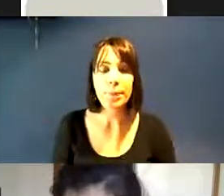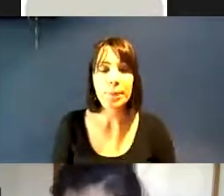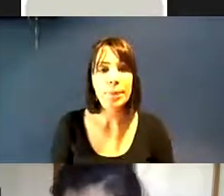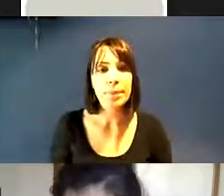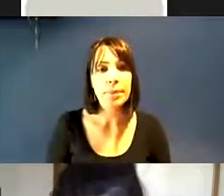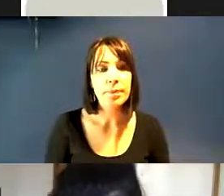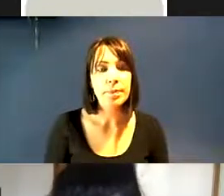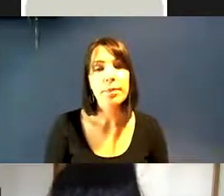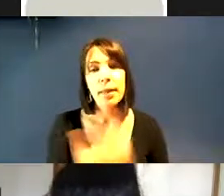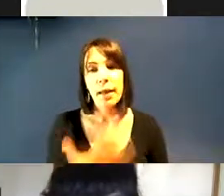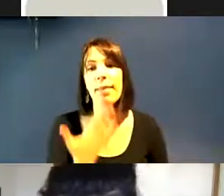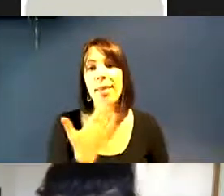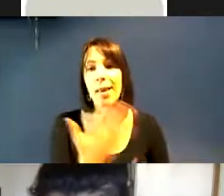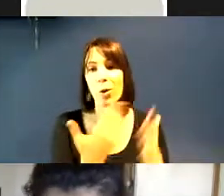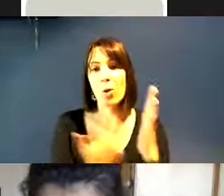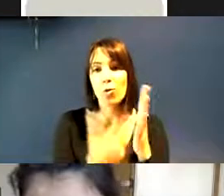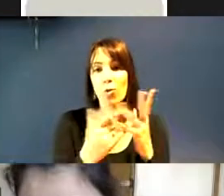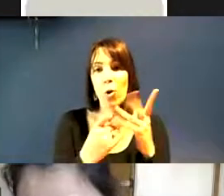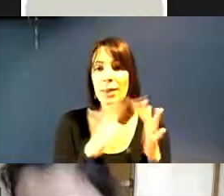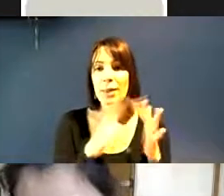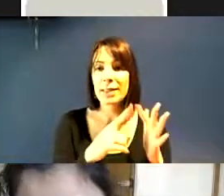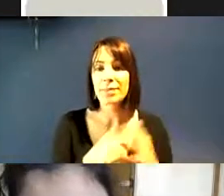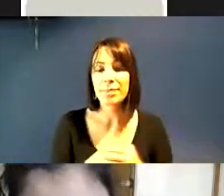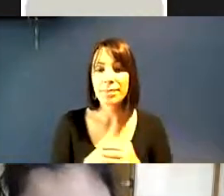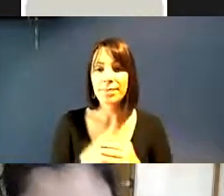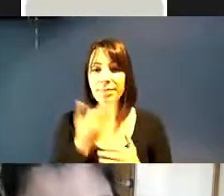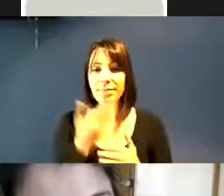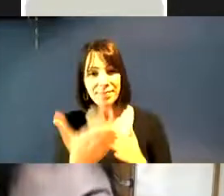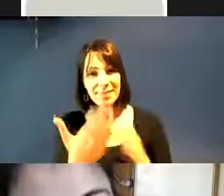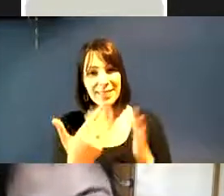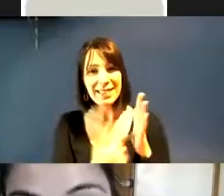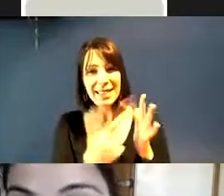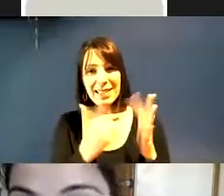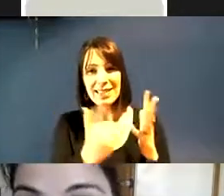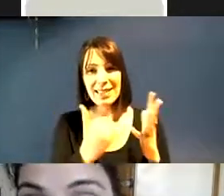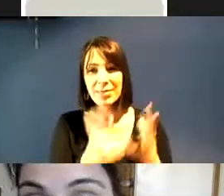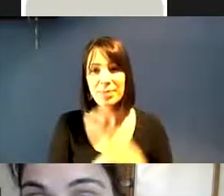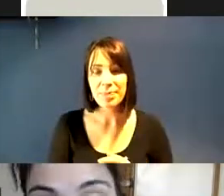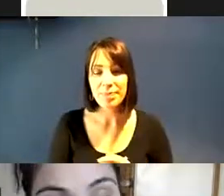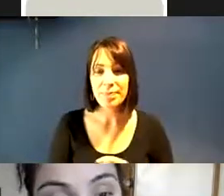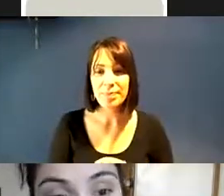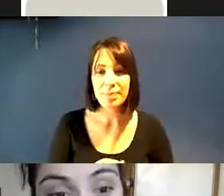Thanks, Rosie. Over to you, Tess.